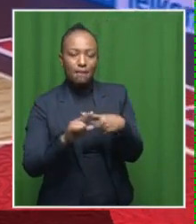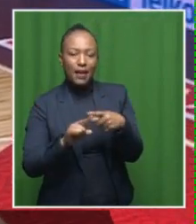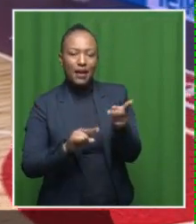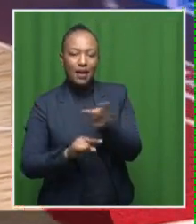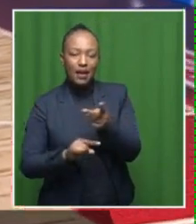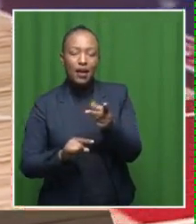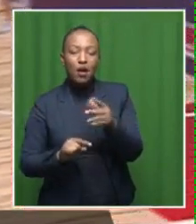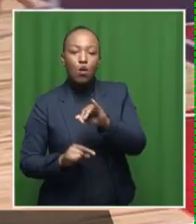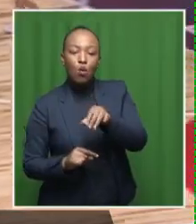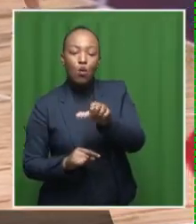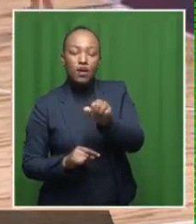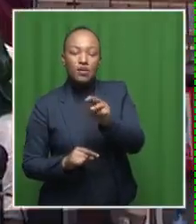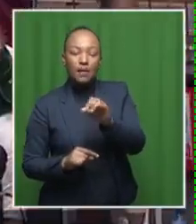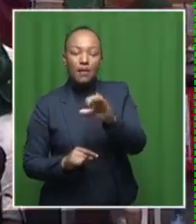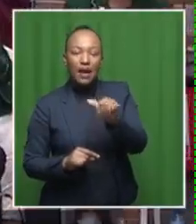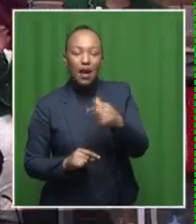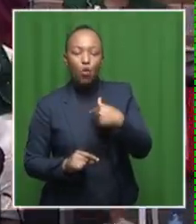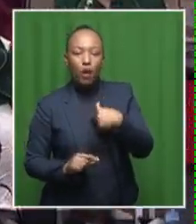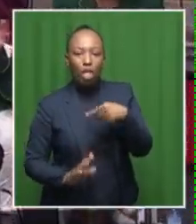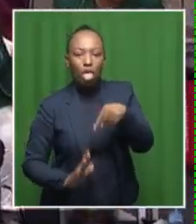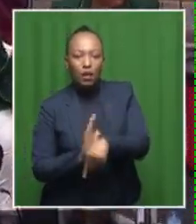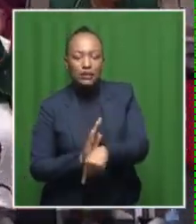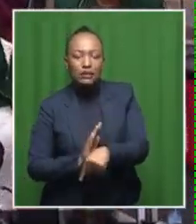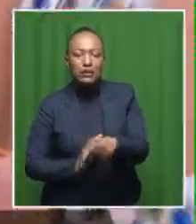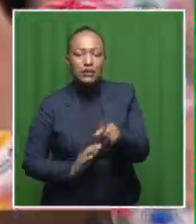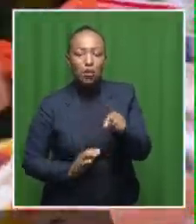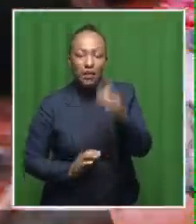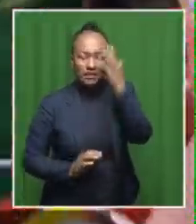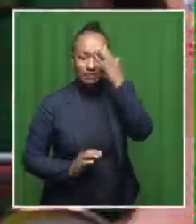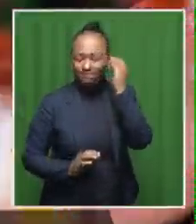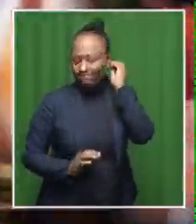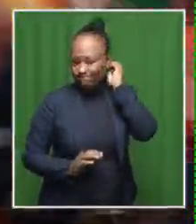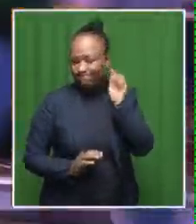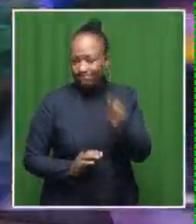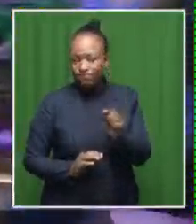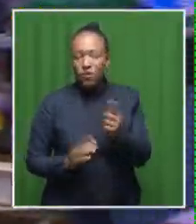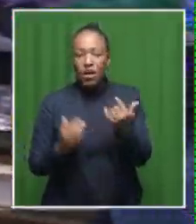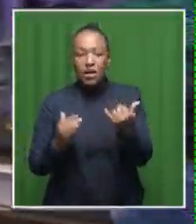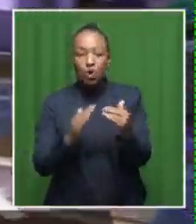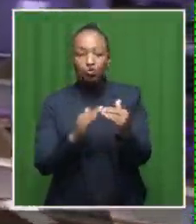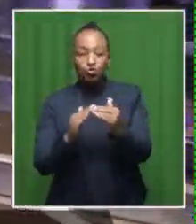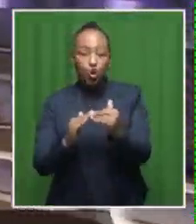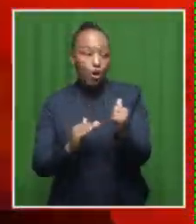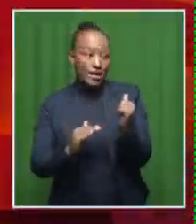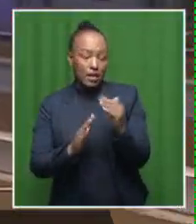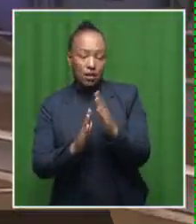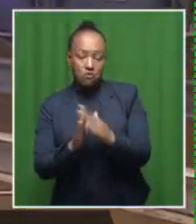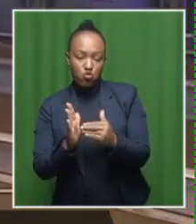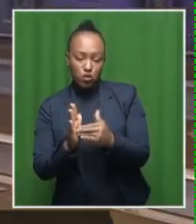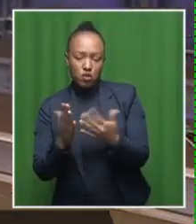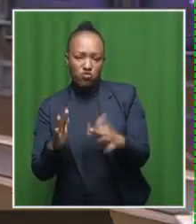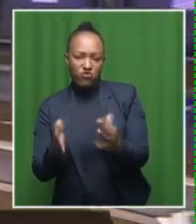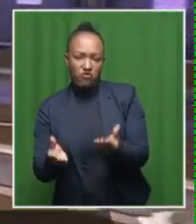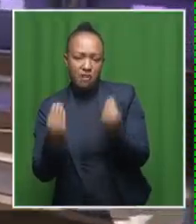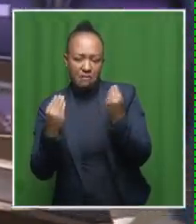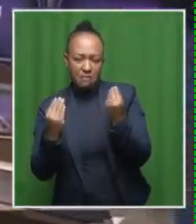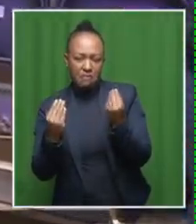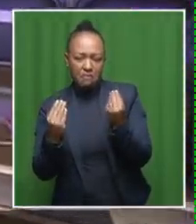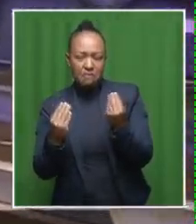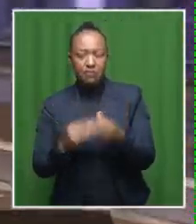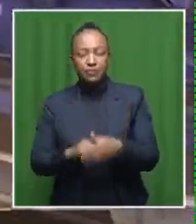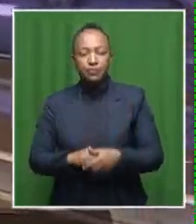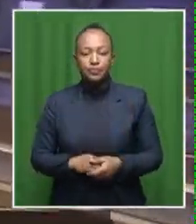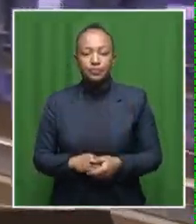against Jamaica was something that one must take into account versus the draw we got against New Zealand.